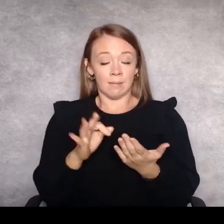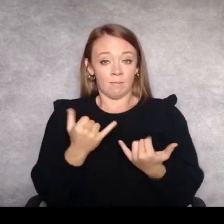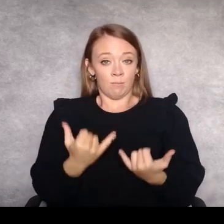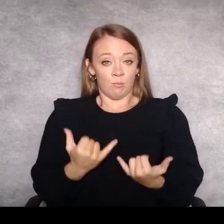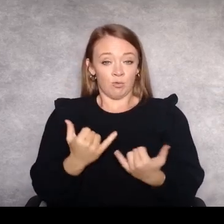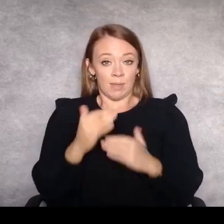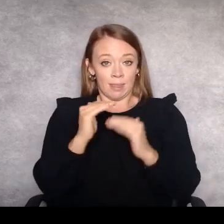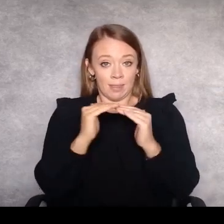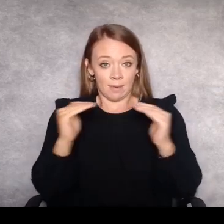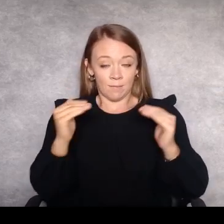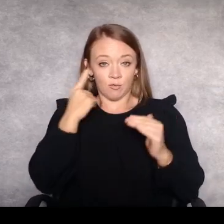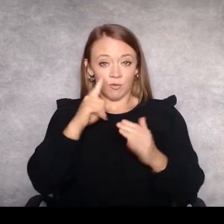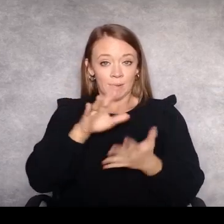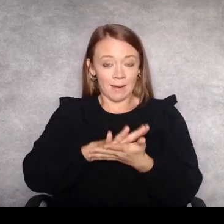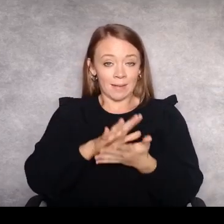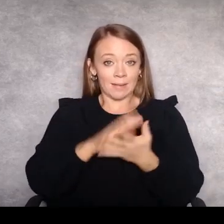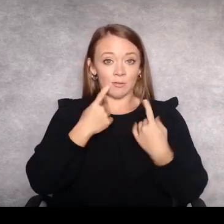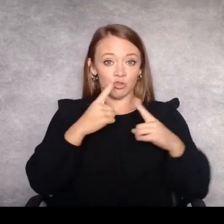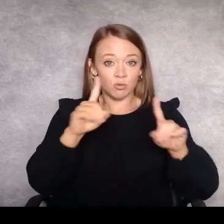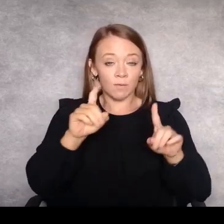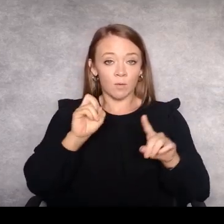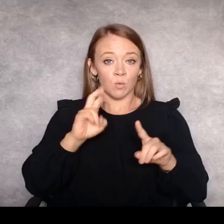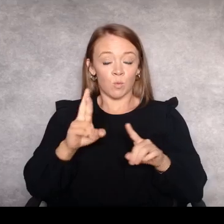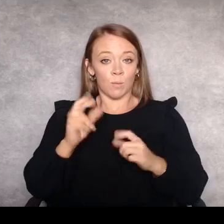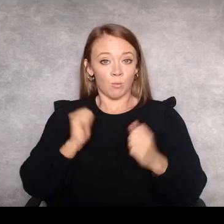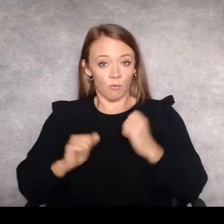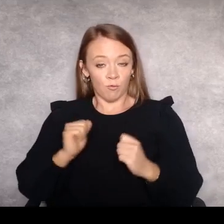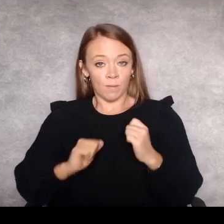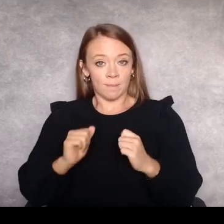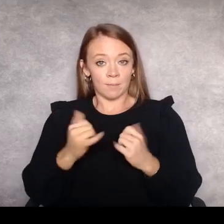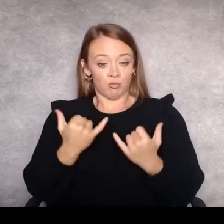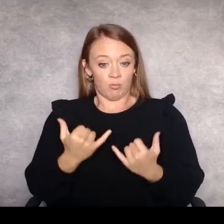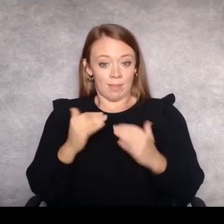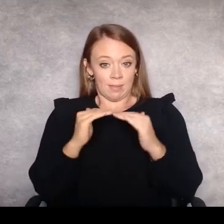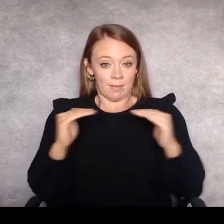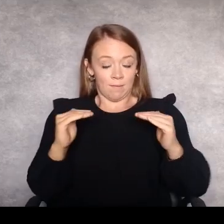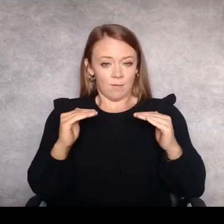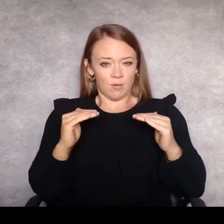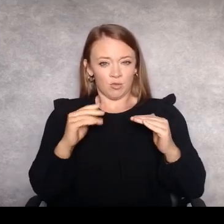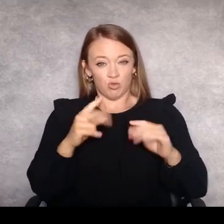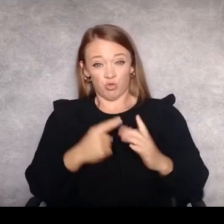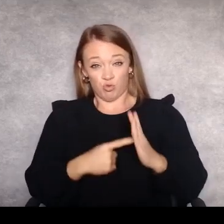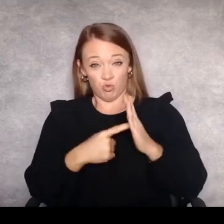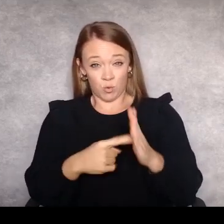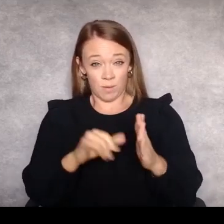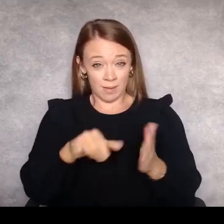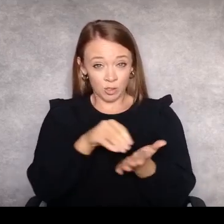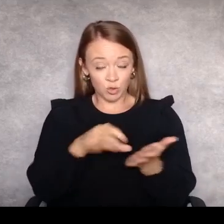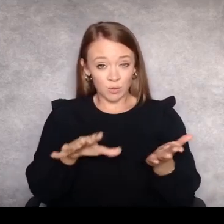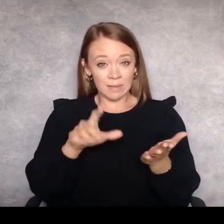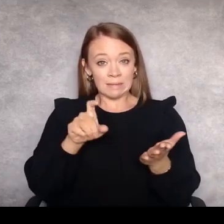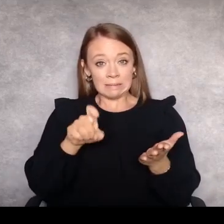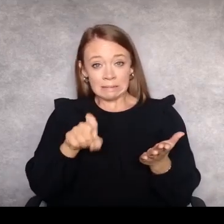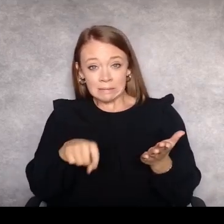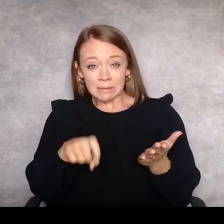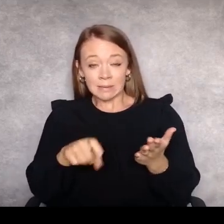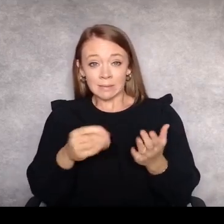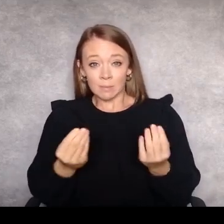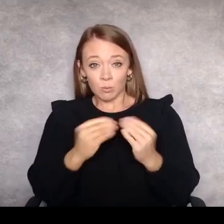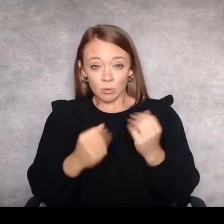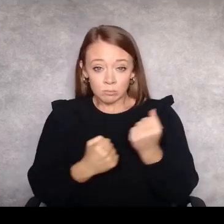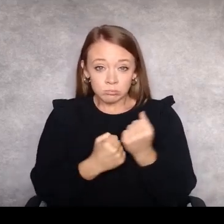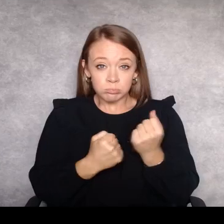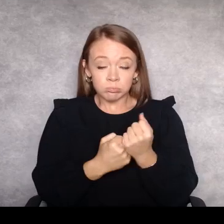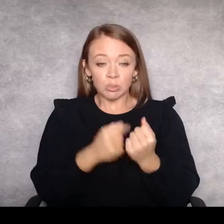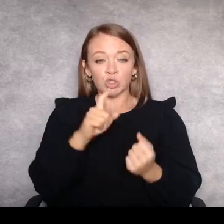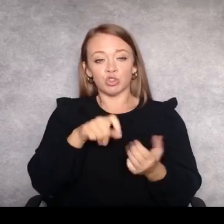present levels of academic achievement and functional performance, or present levels, indicate needs or adverse impact, then this